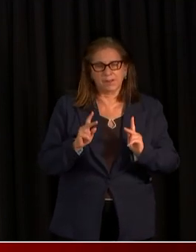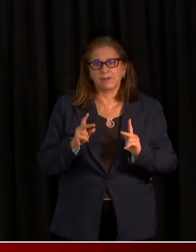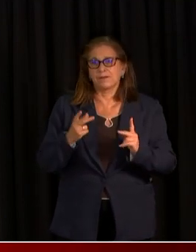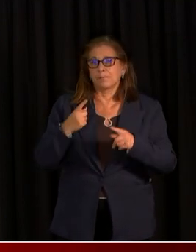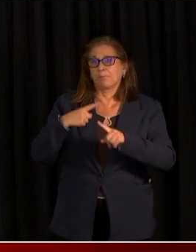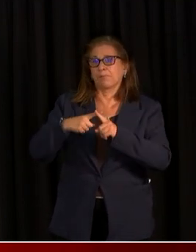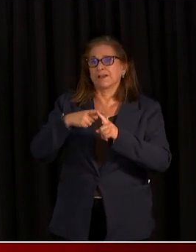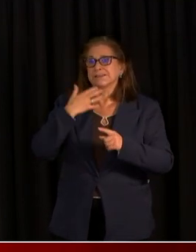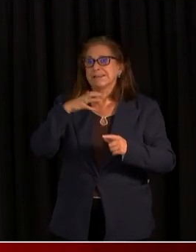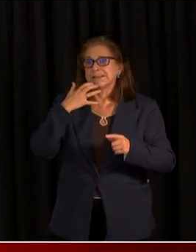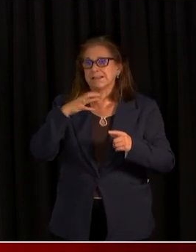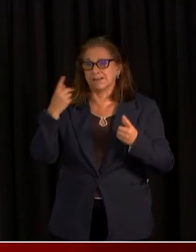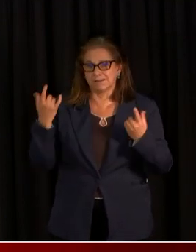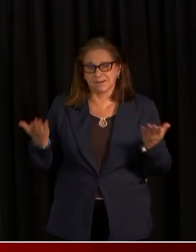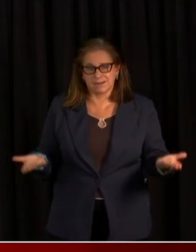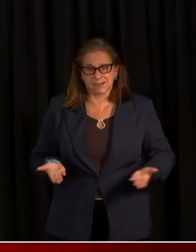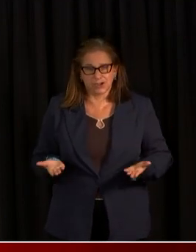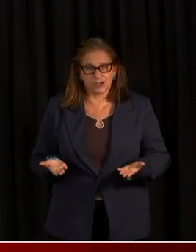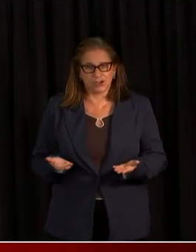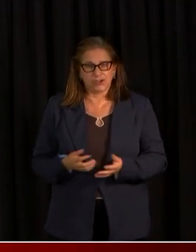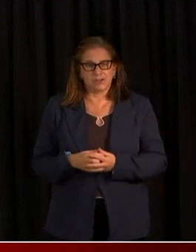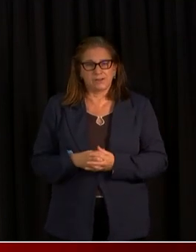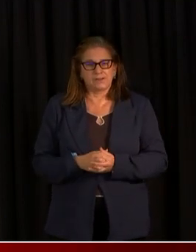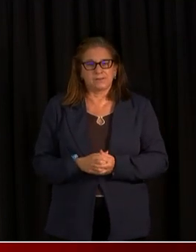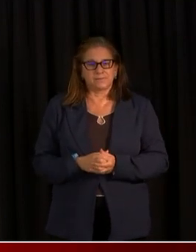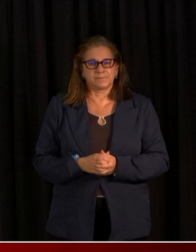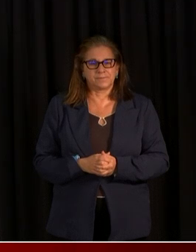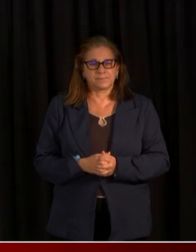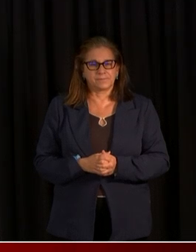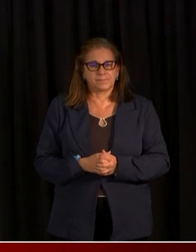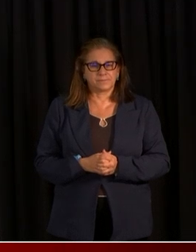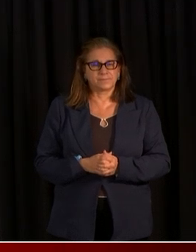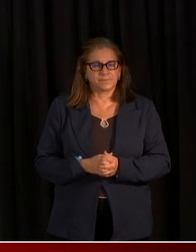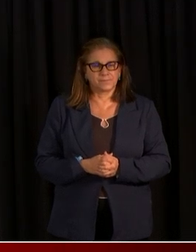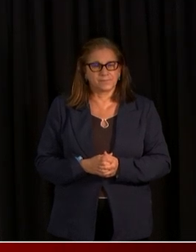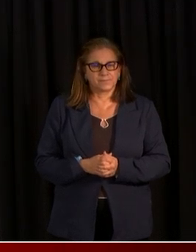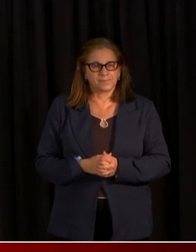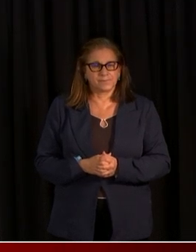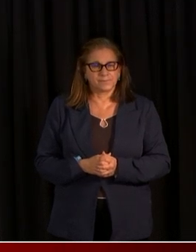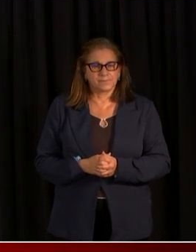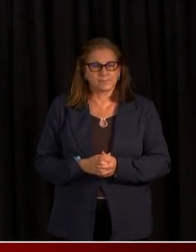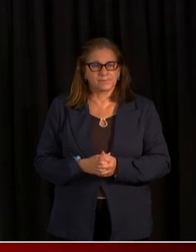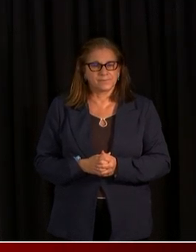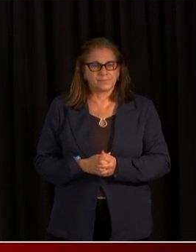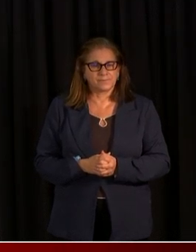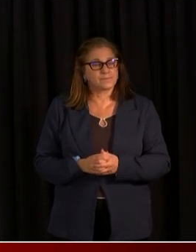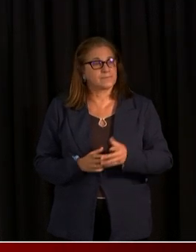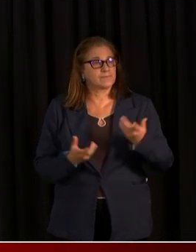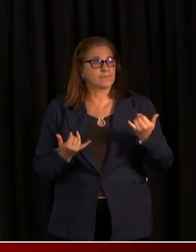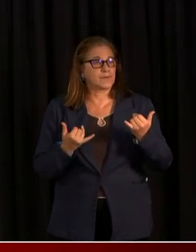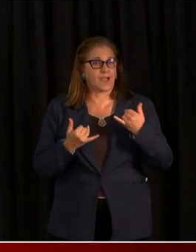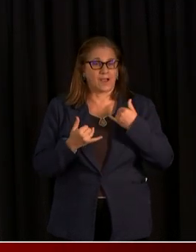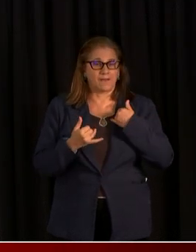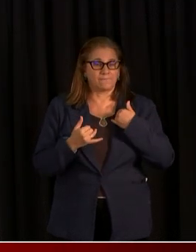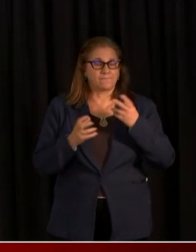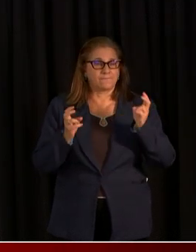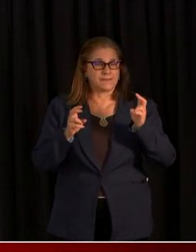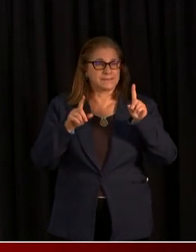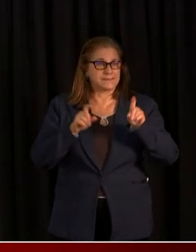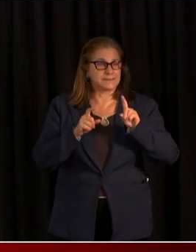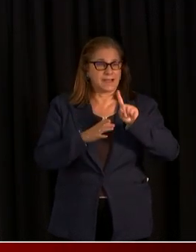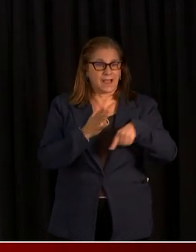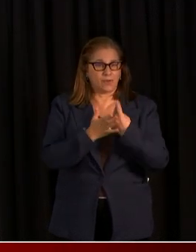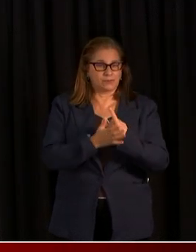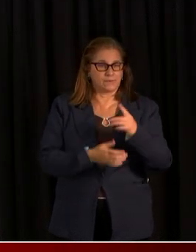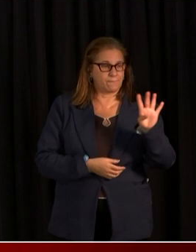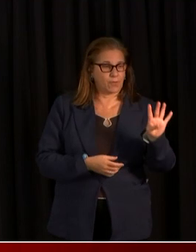that required us to scale back our firehouse testing and have reduced hours at our other testing